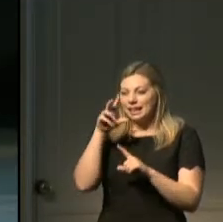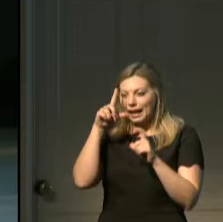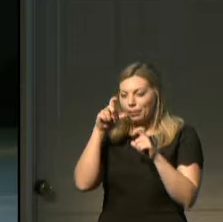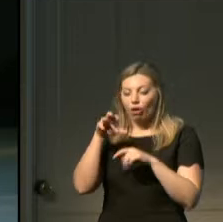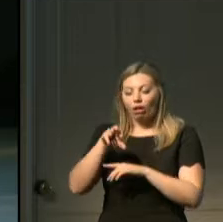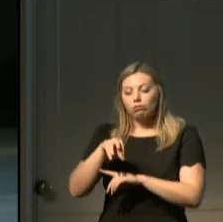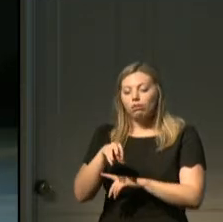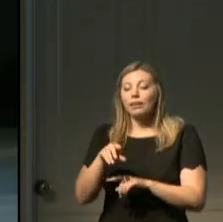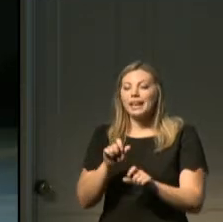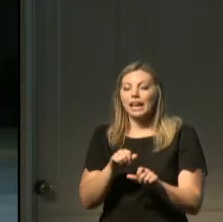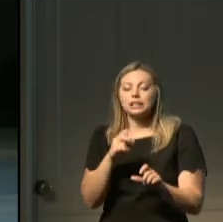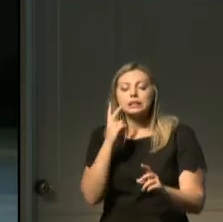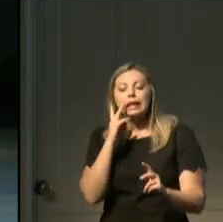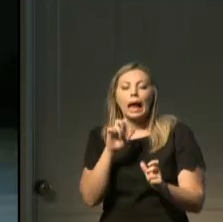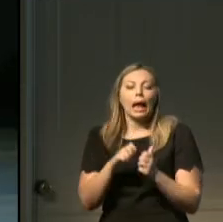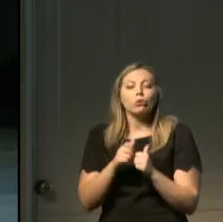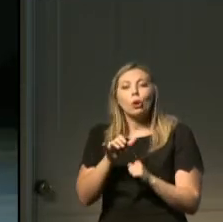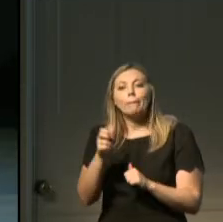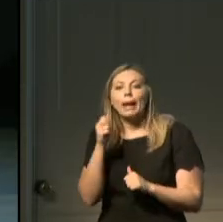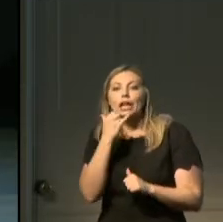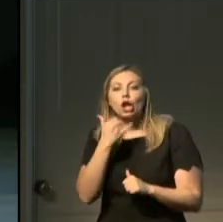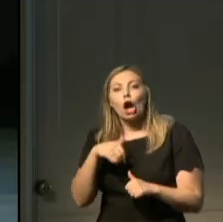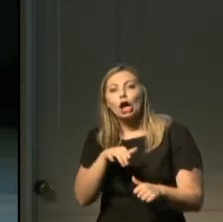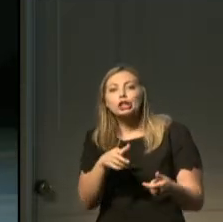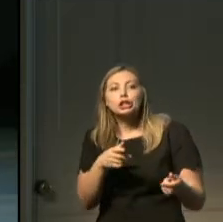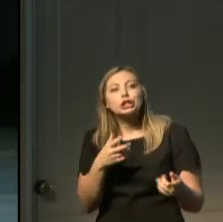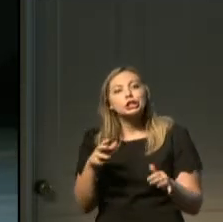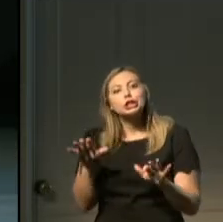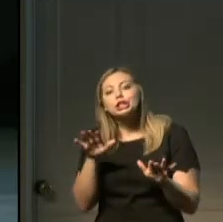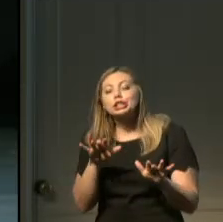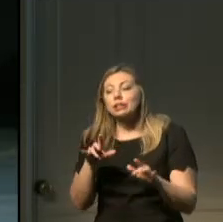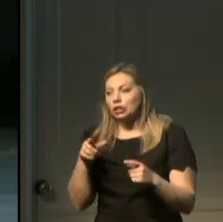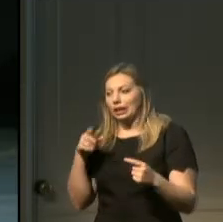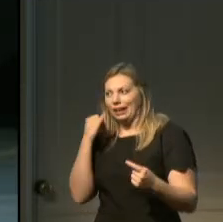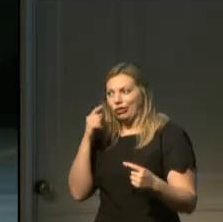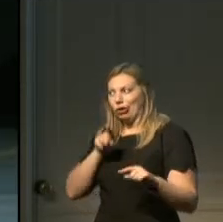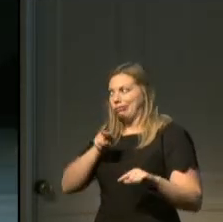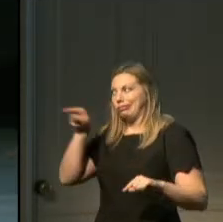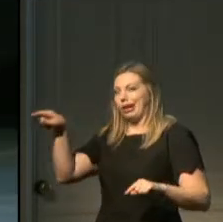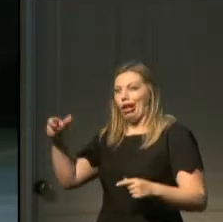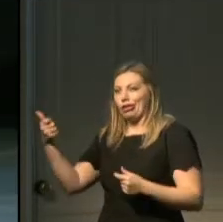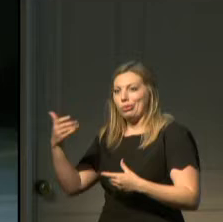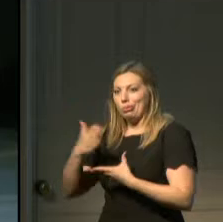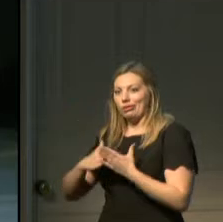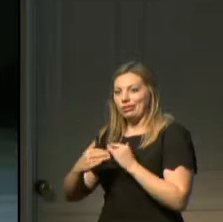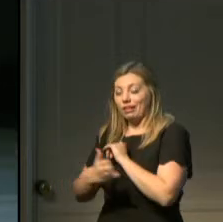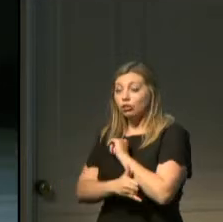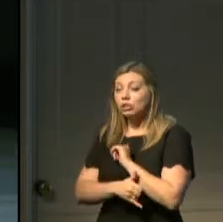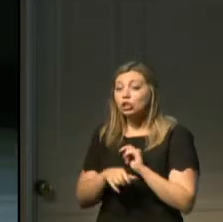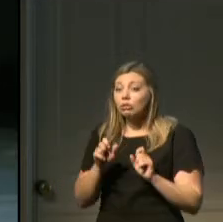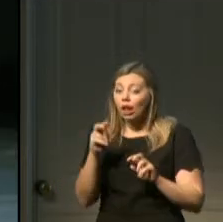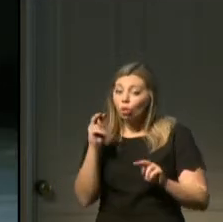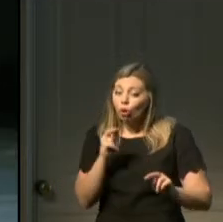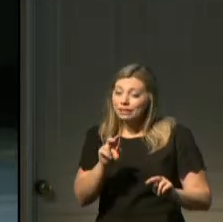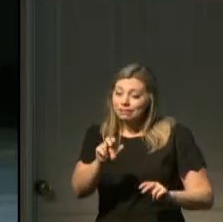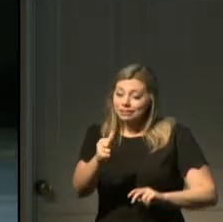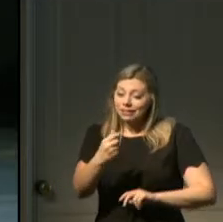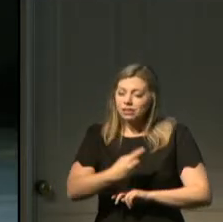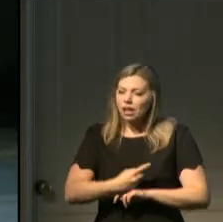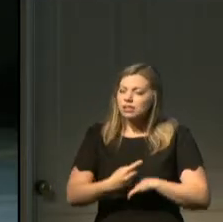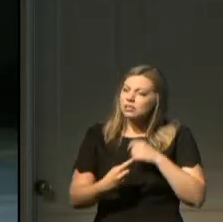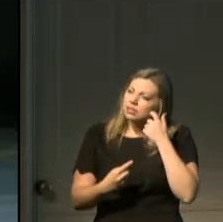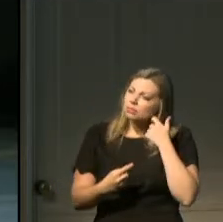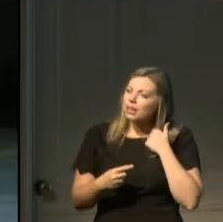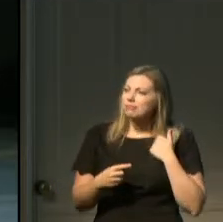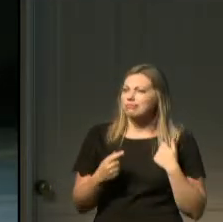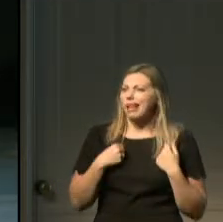side of the country. And I pay for the service where you can go back and look at the last 10 days of it. And I think it stinks that you lose